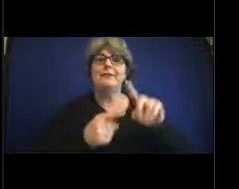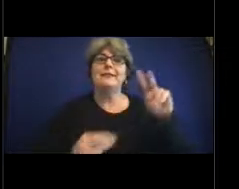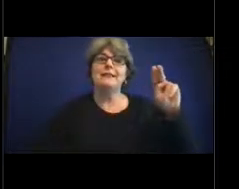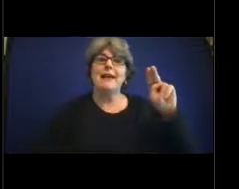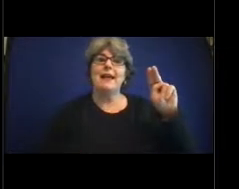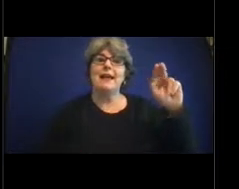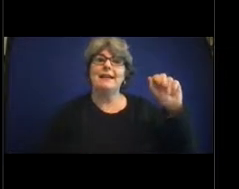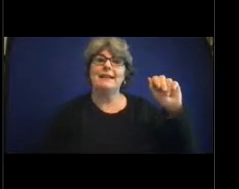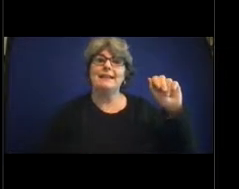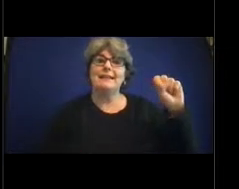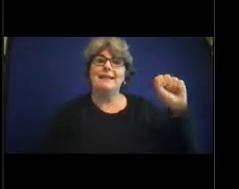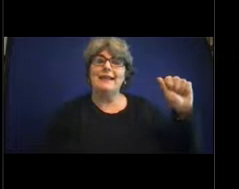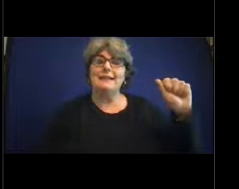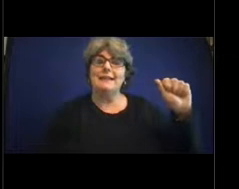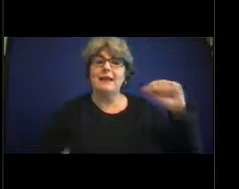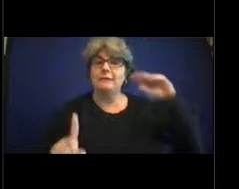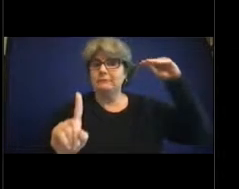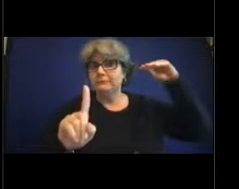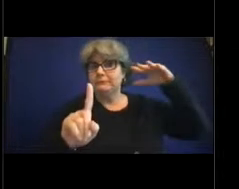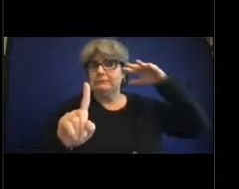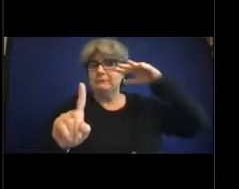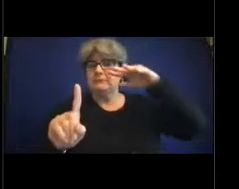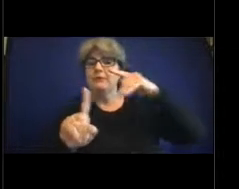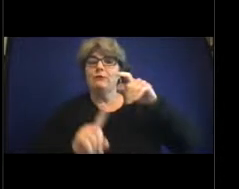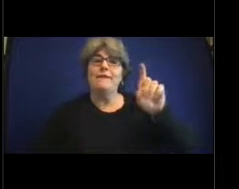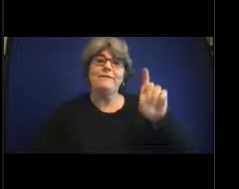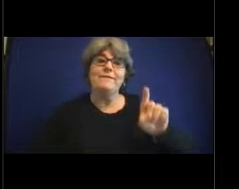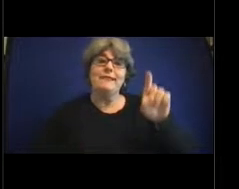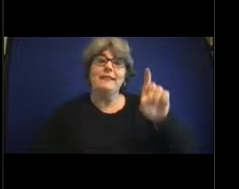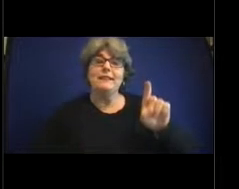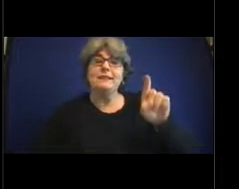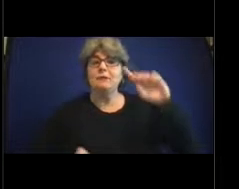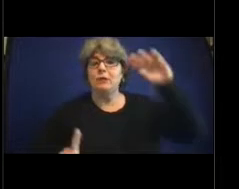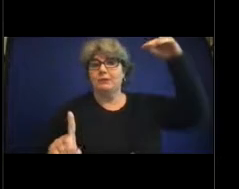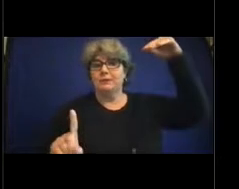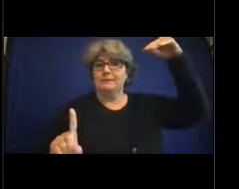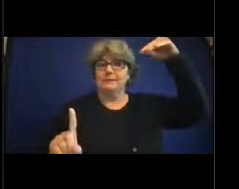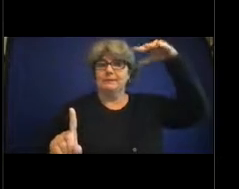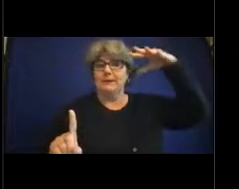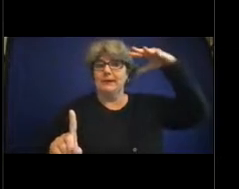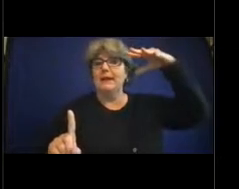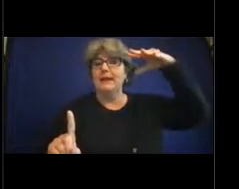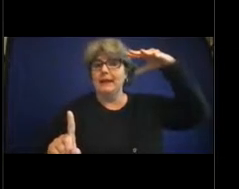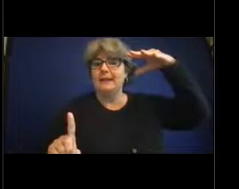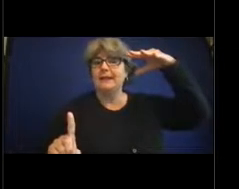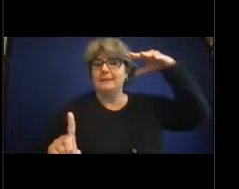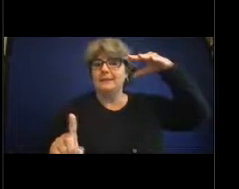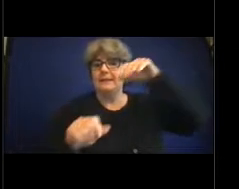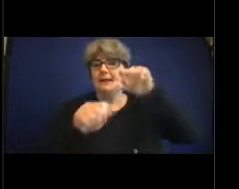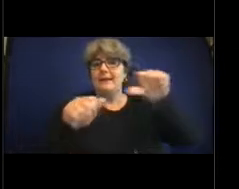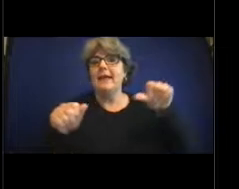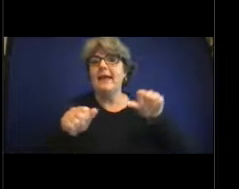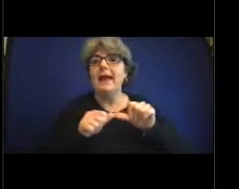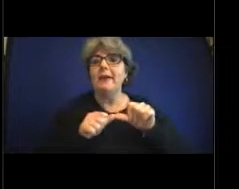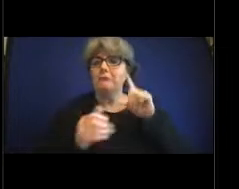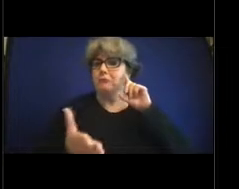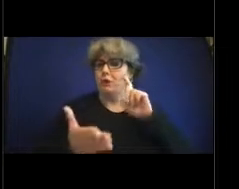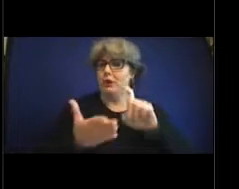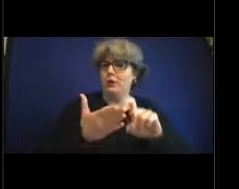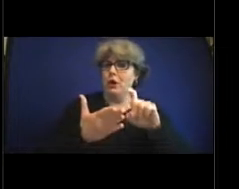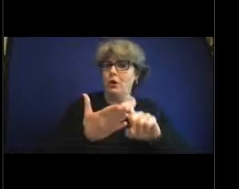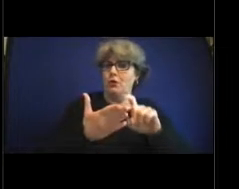this is looking at satellite view of Phoenix. So we're up in space and we're looking at down on the Phoenix area, and we're seeing how it's